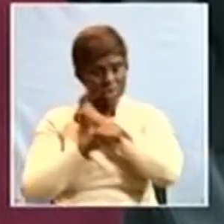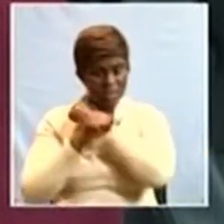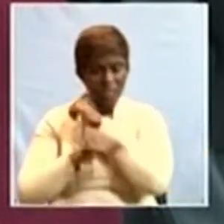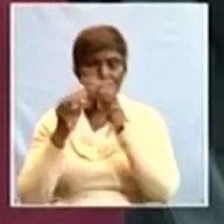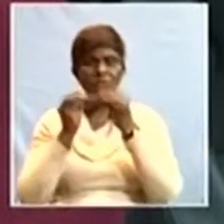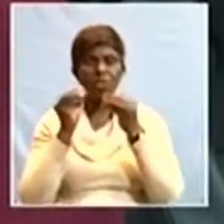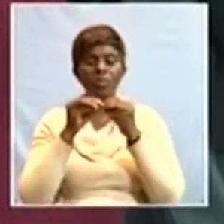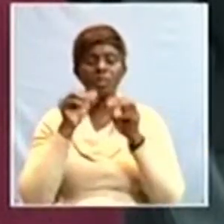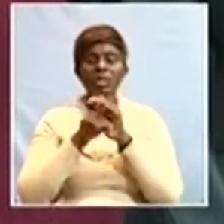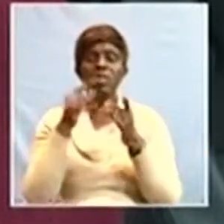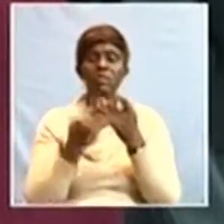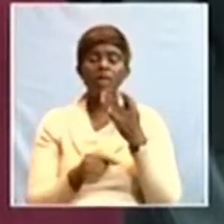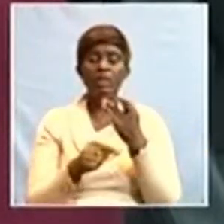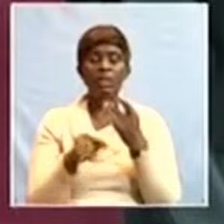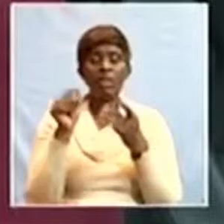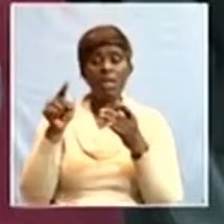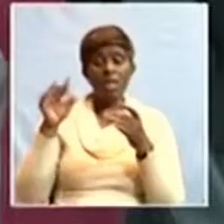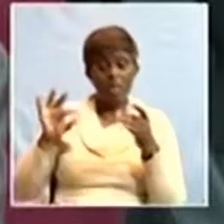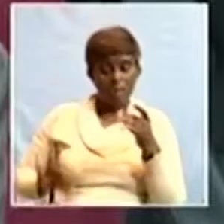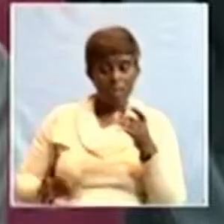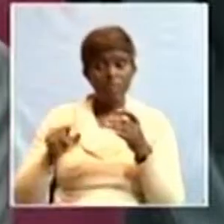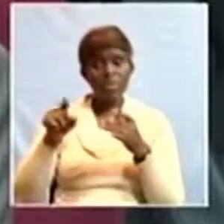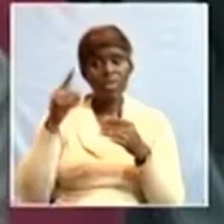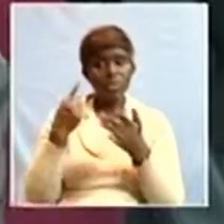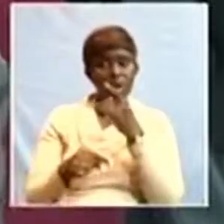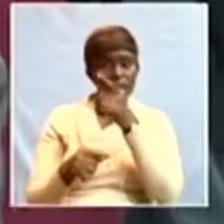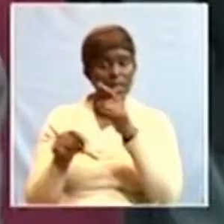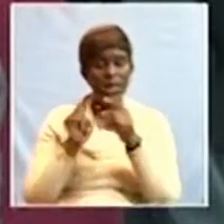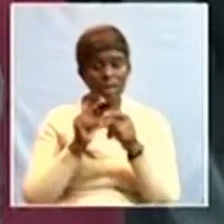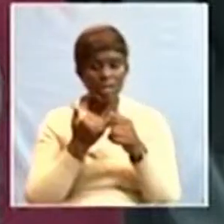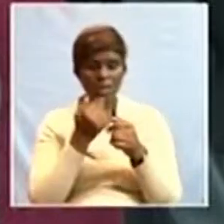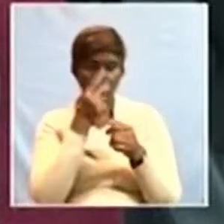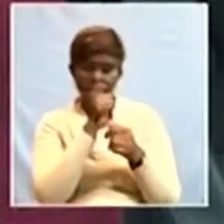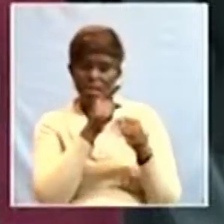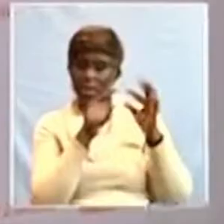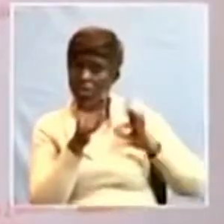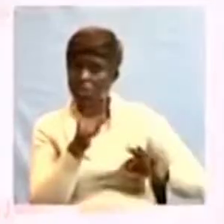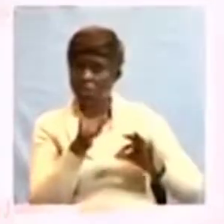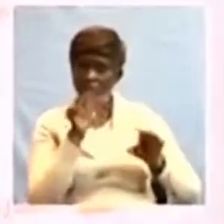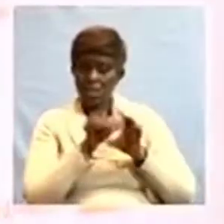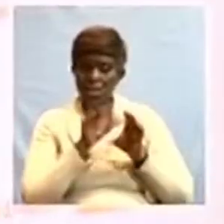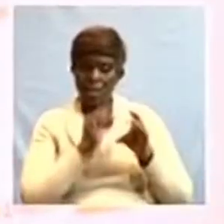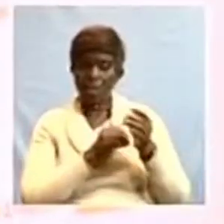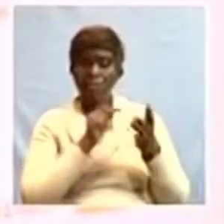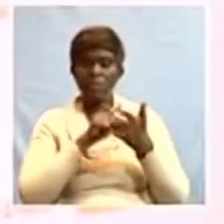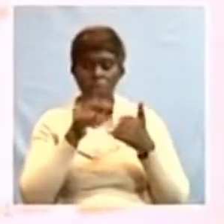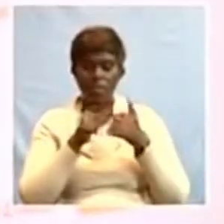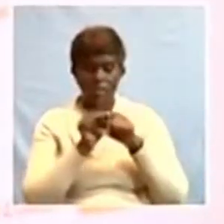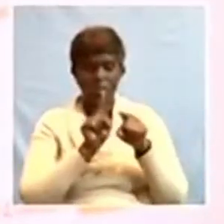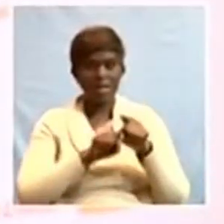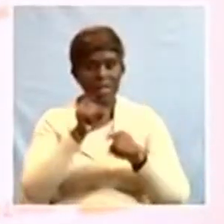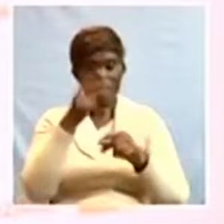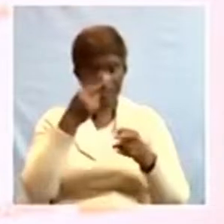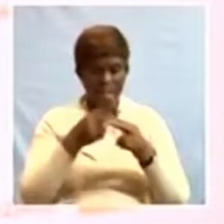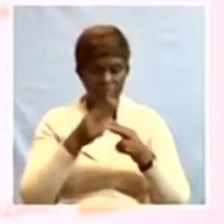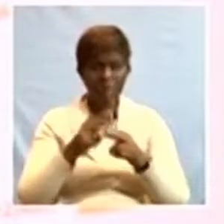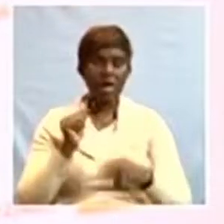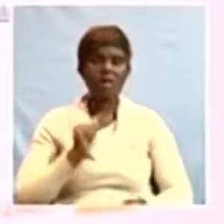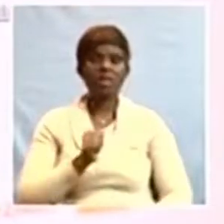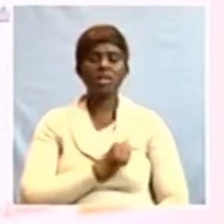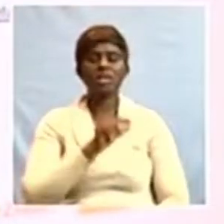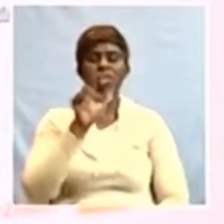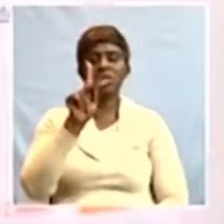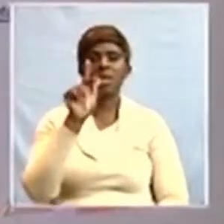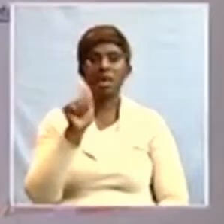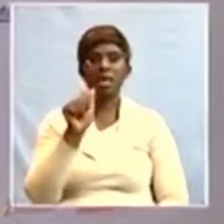what that beneficiary is. So we see that this beneficiary on our program is Agnes Kambunga. We